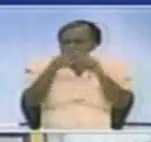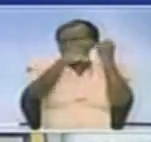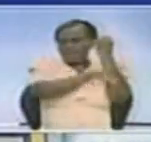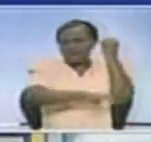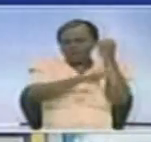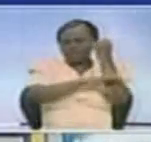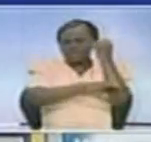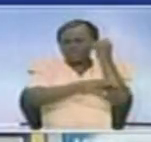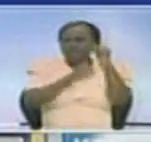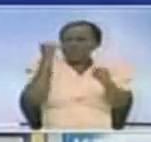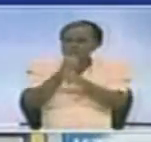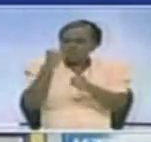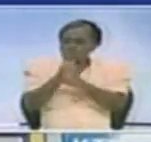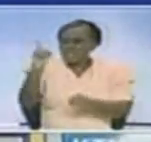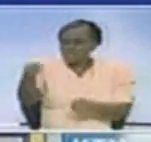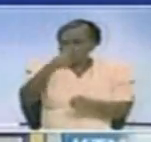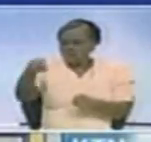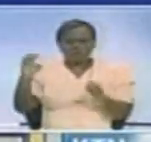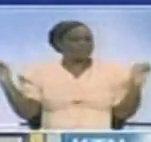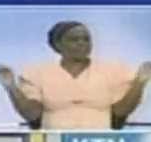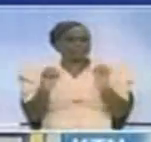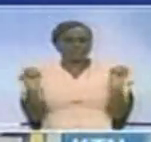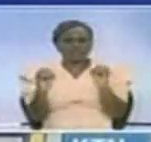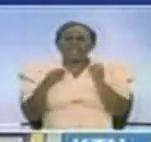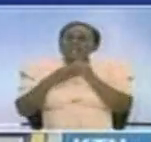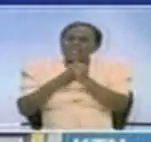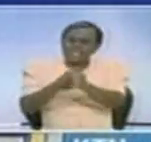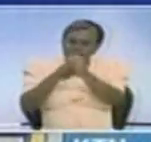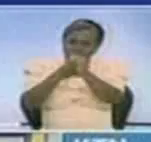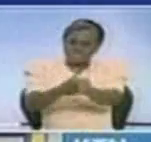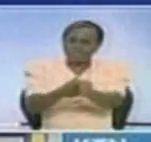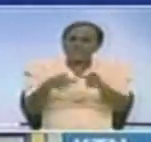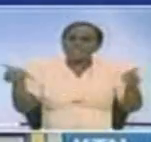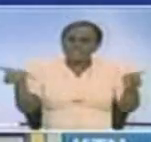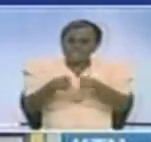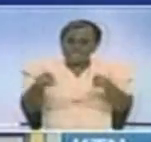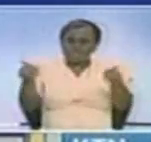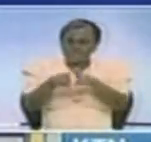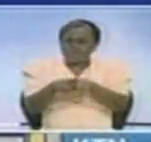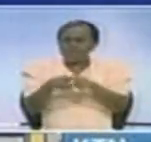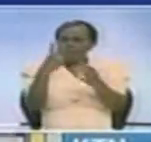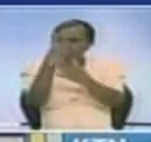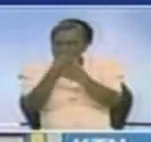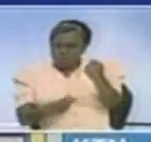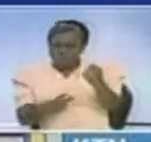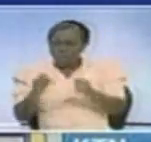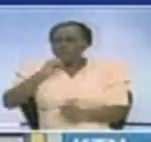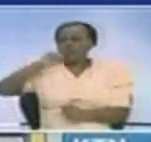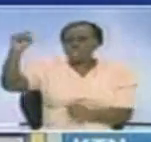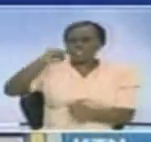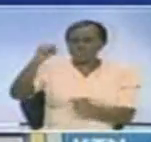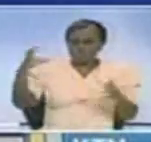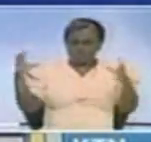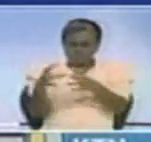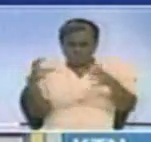No, we're not doing anything wrong as a country. Mm. The leadership on both sides of the political divide,